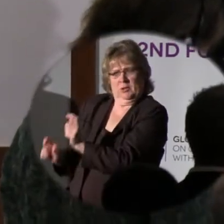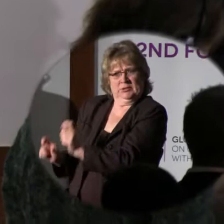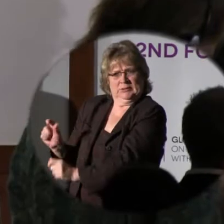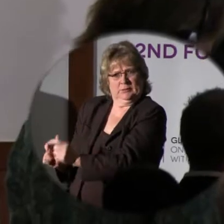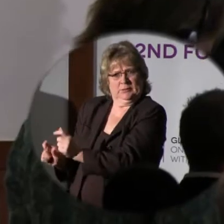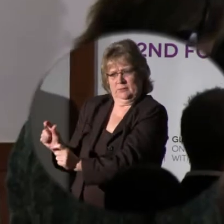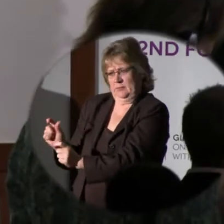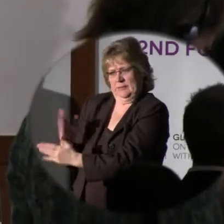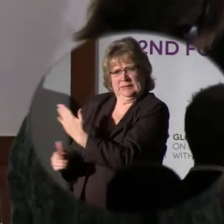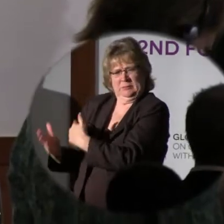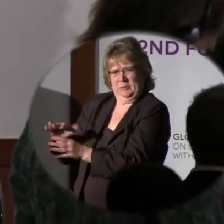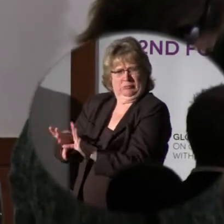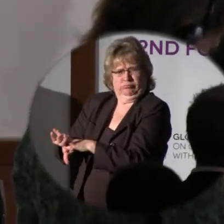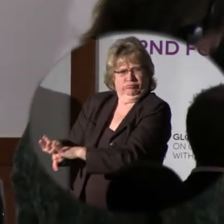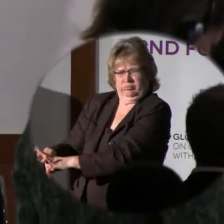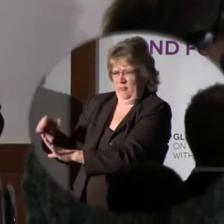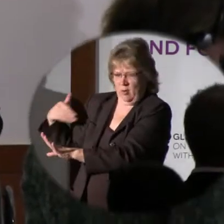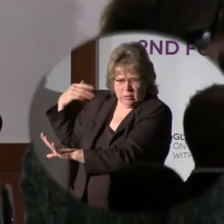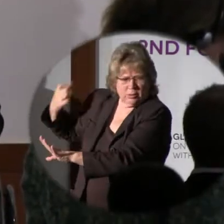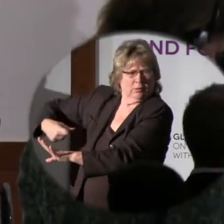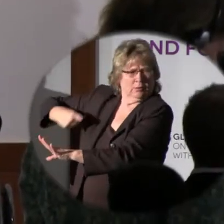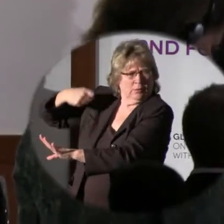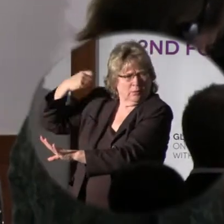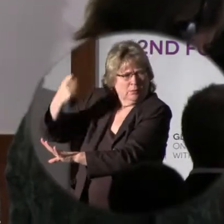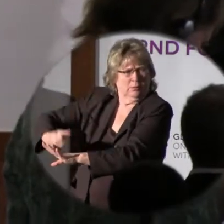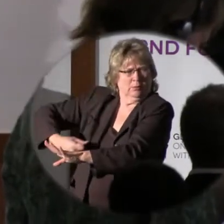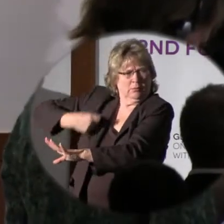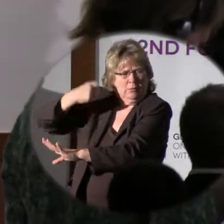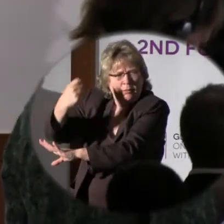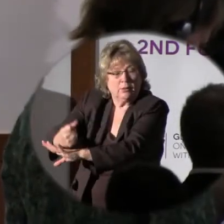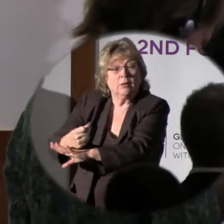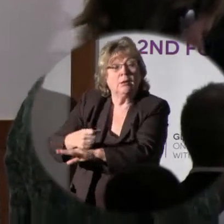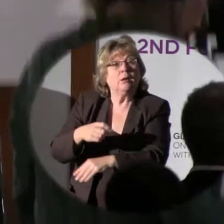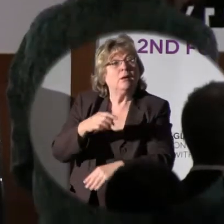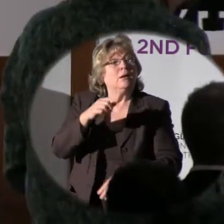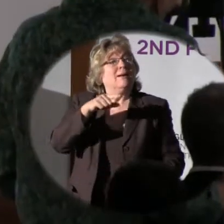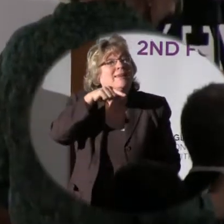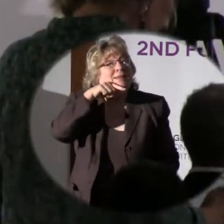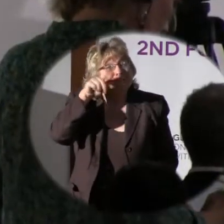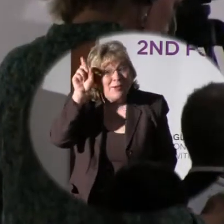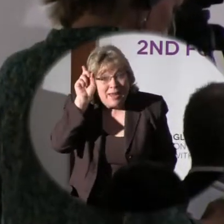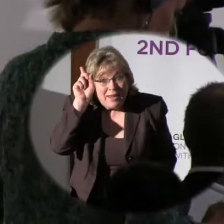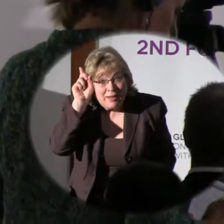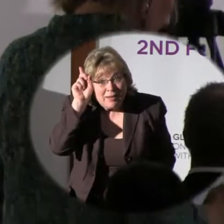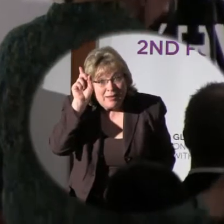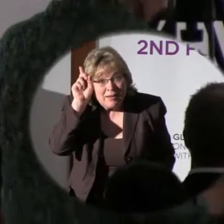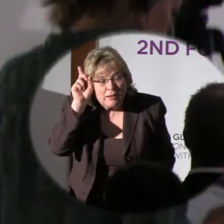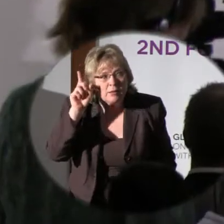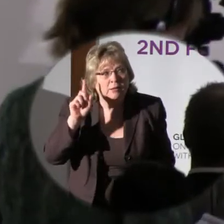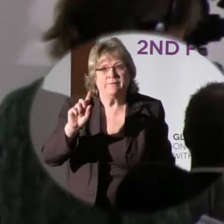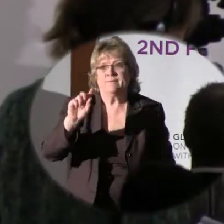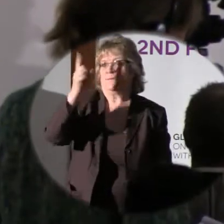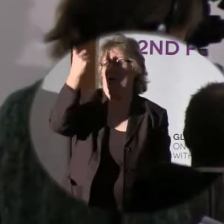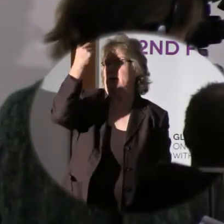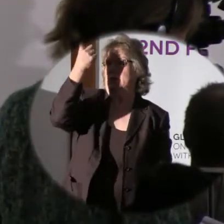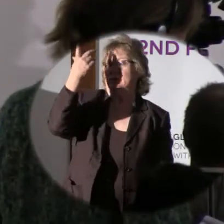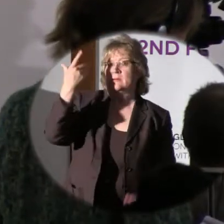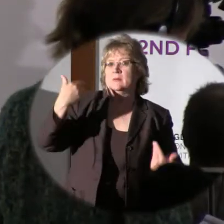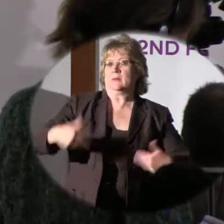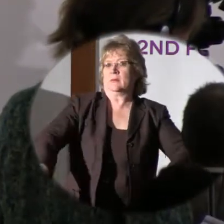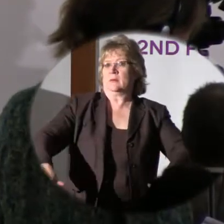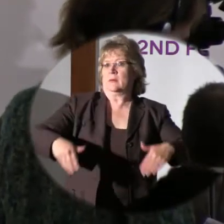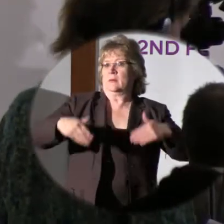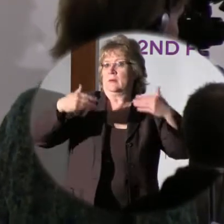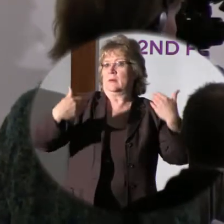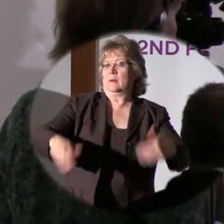meeting on the realization of the Millennium Development Goals and other internationally agreed development goals